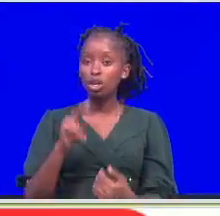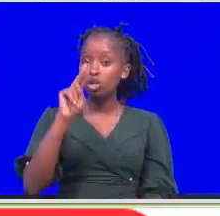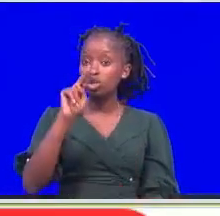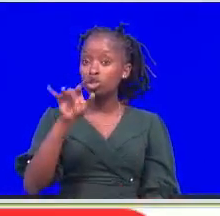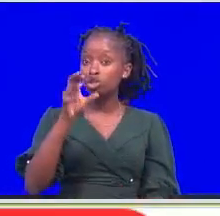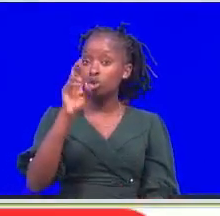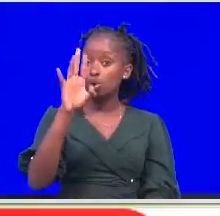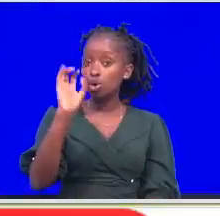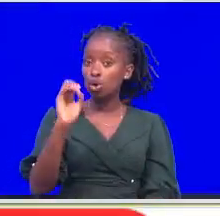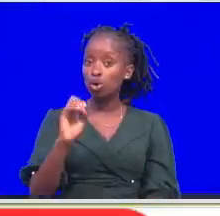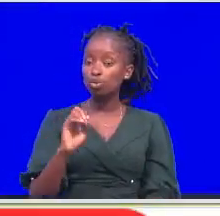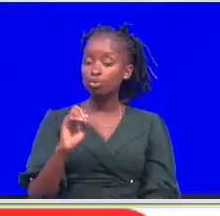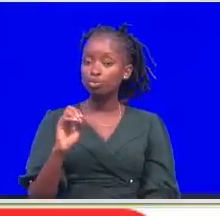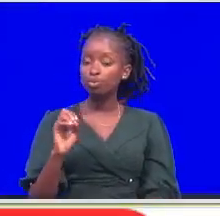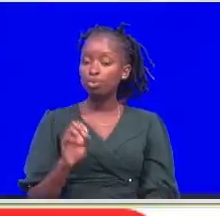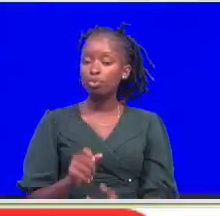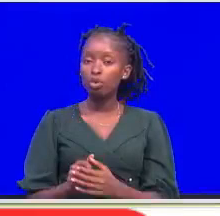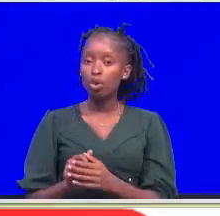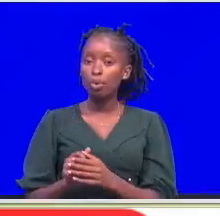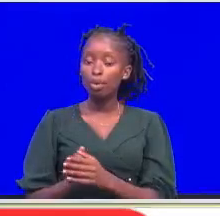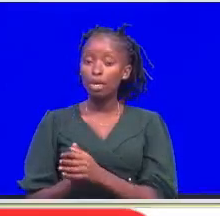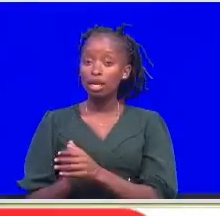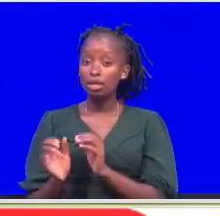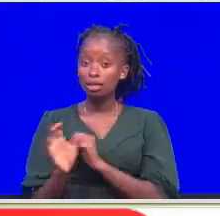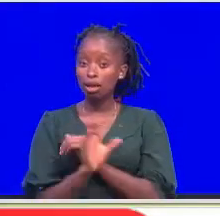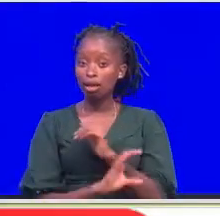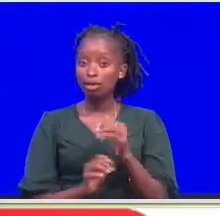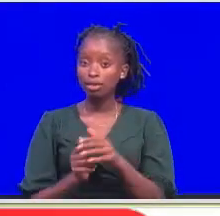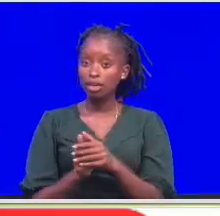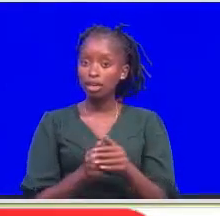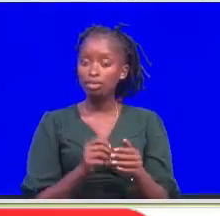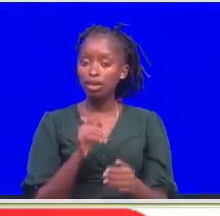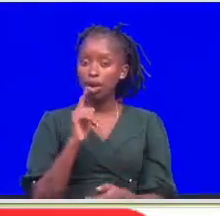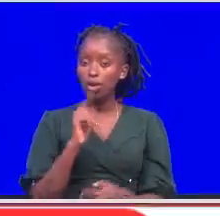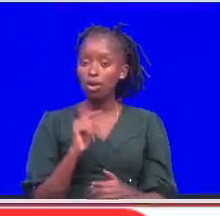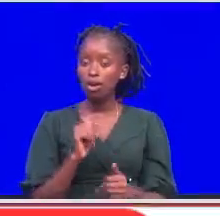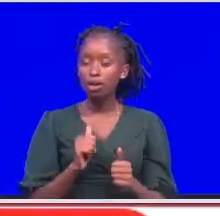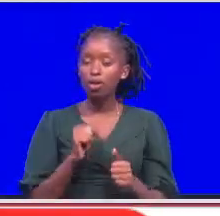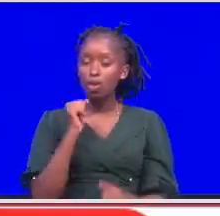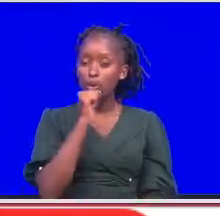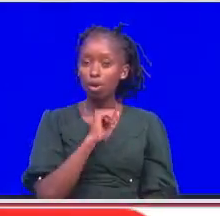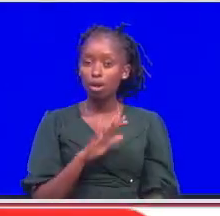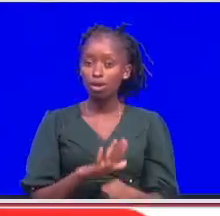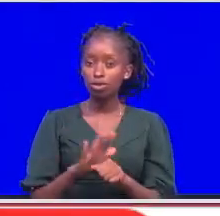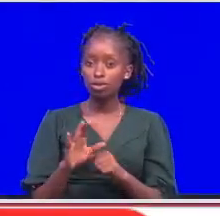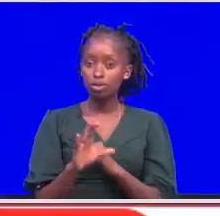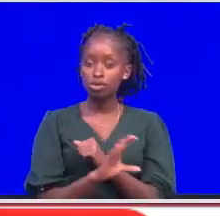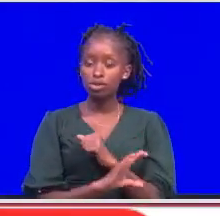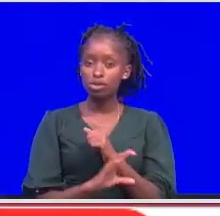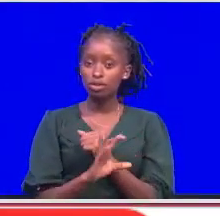Club, or Njoro Country Club, as people call it, is one of the oldest golf clubs in Kenya. Safari, right?